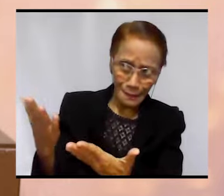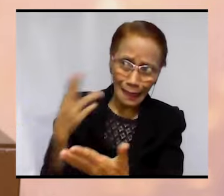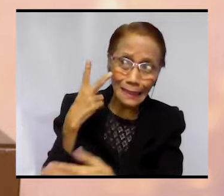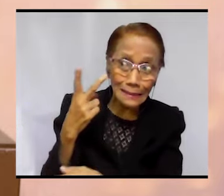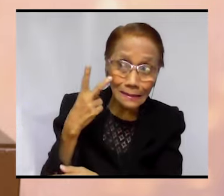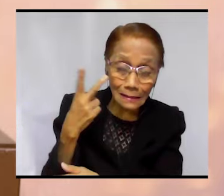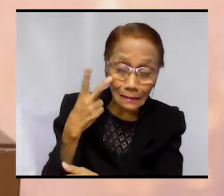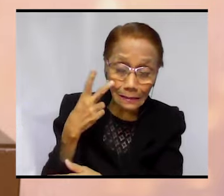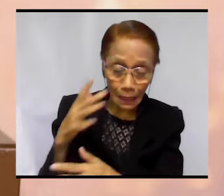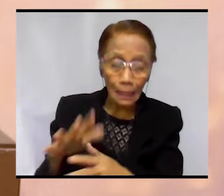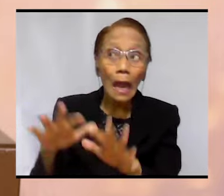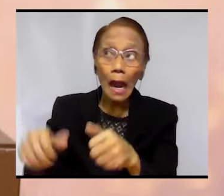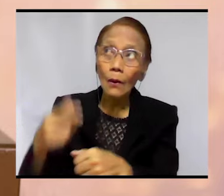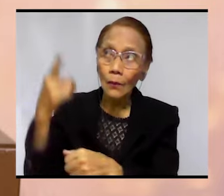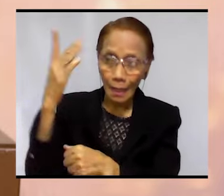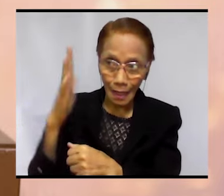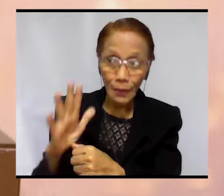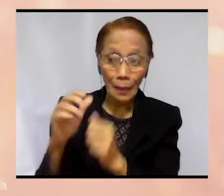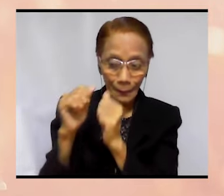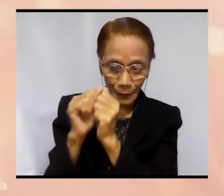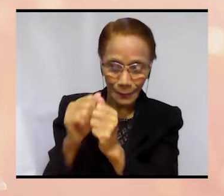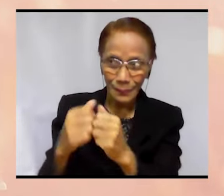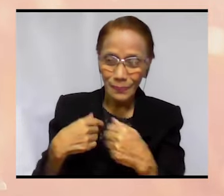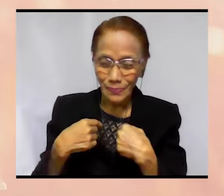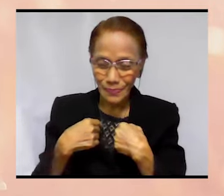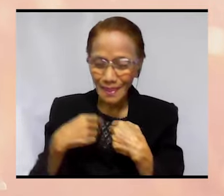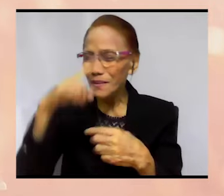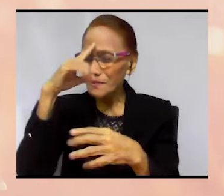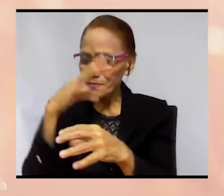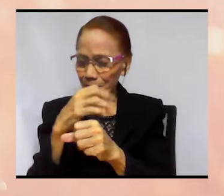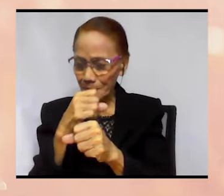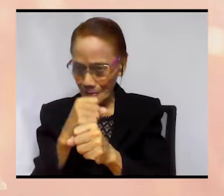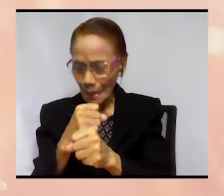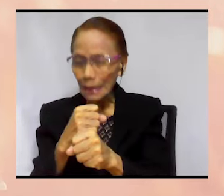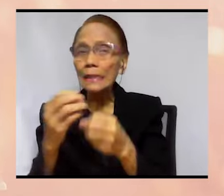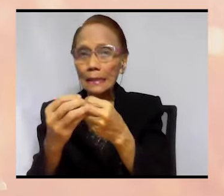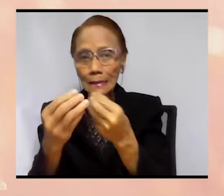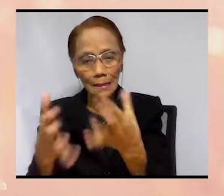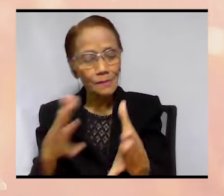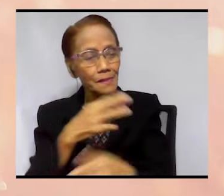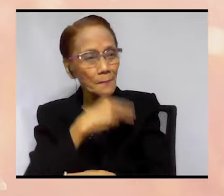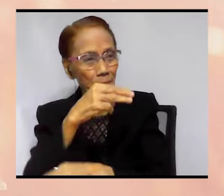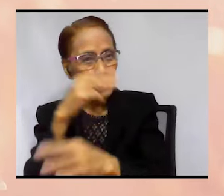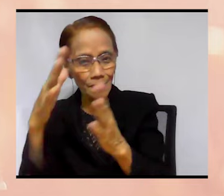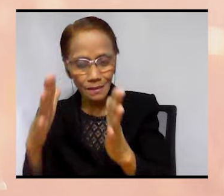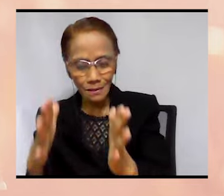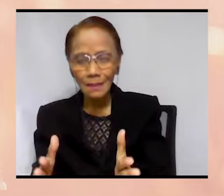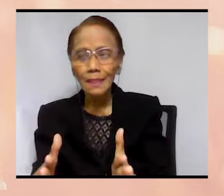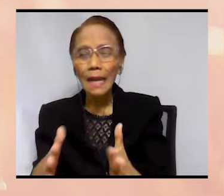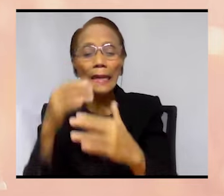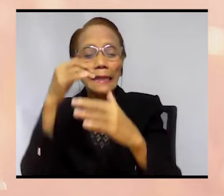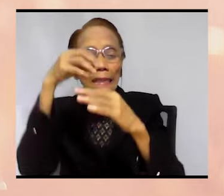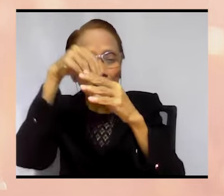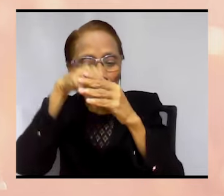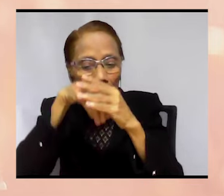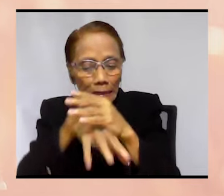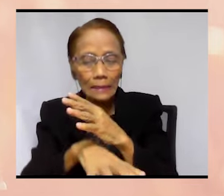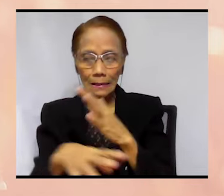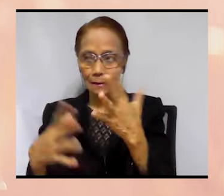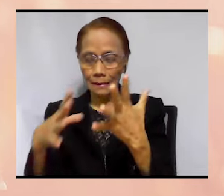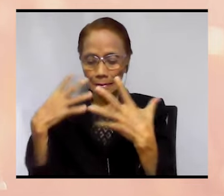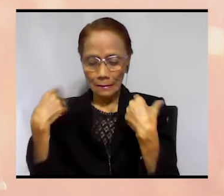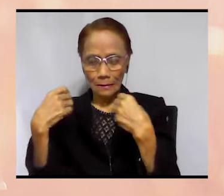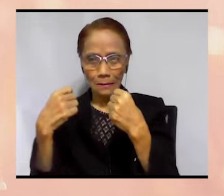how God will be on my side. Faith gives a missioner strength, inner strength,